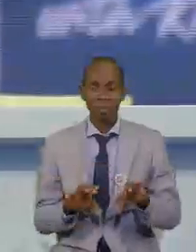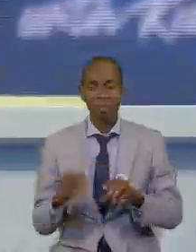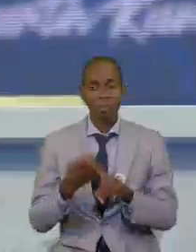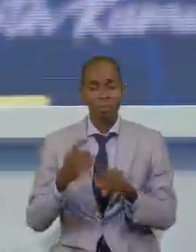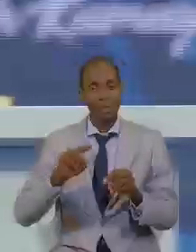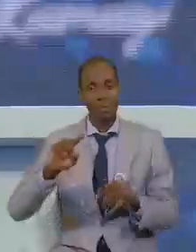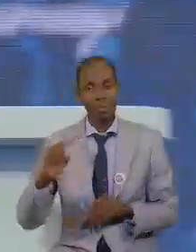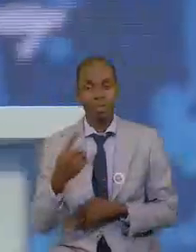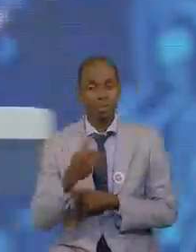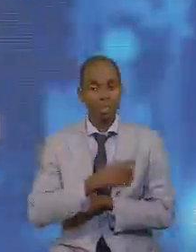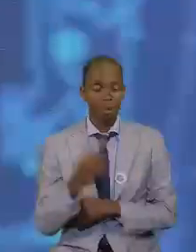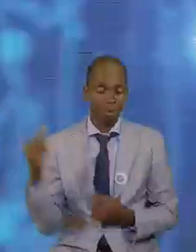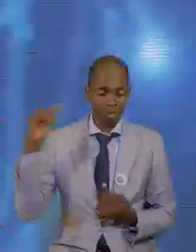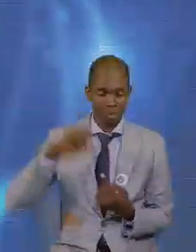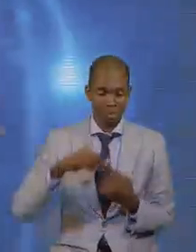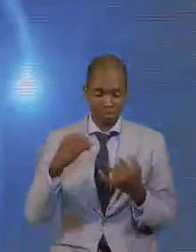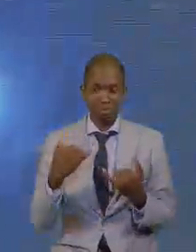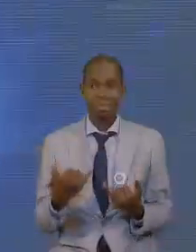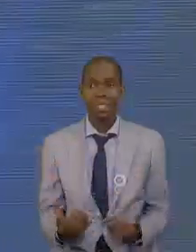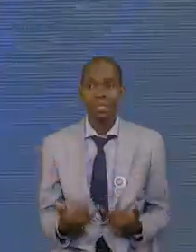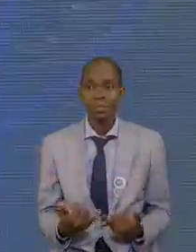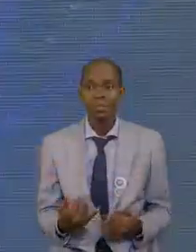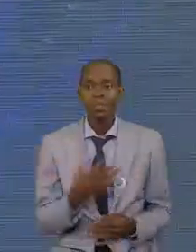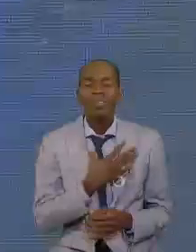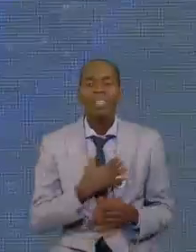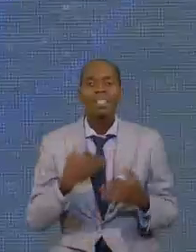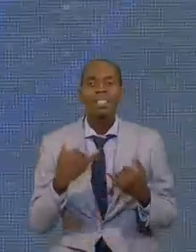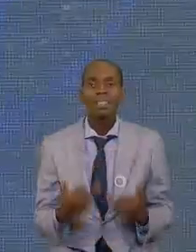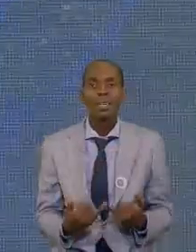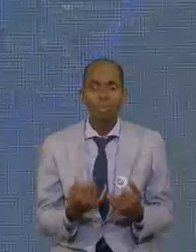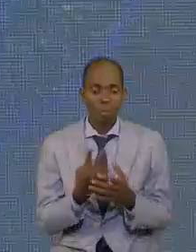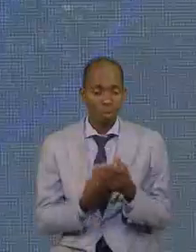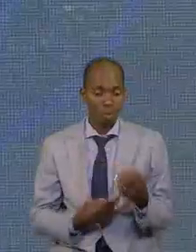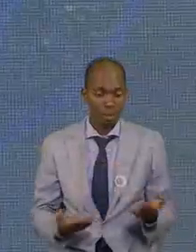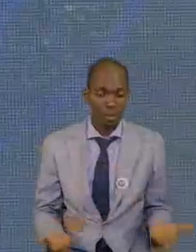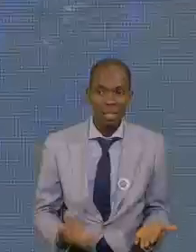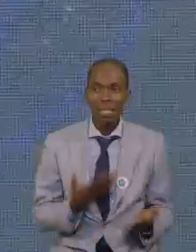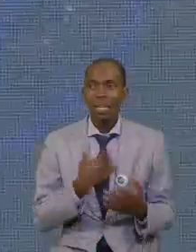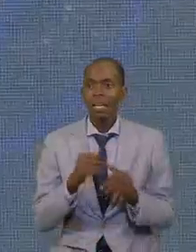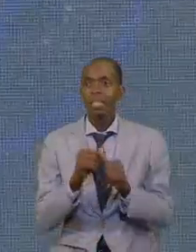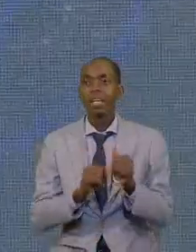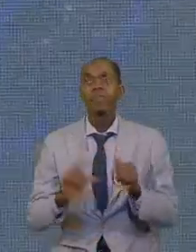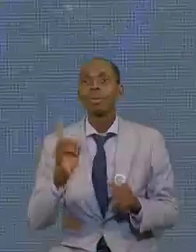until today, and now both here and all over,